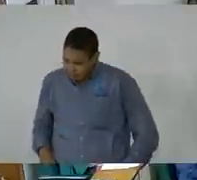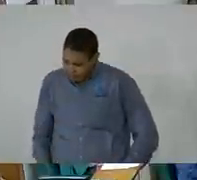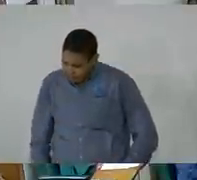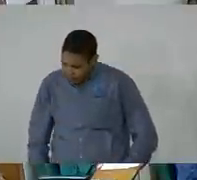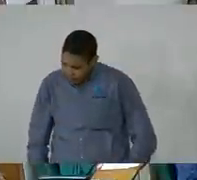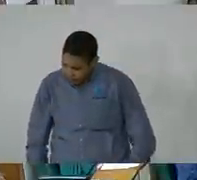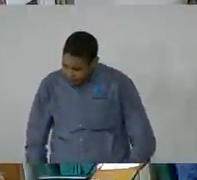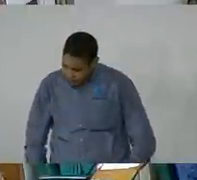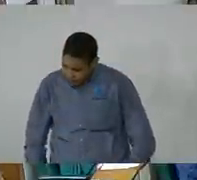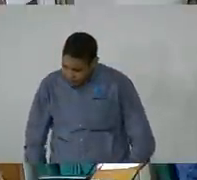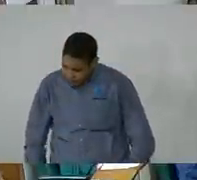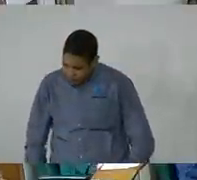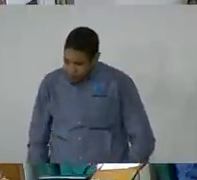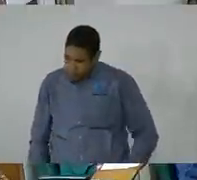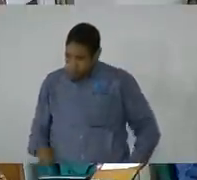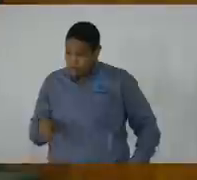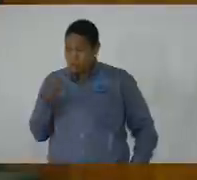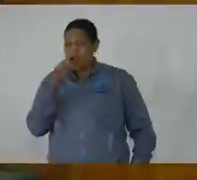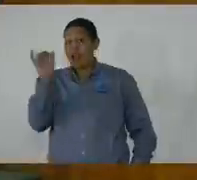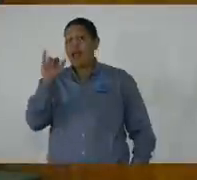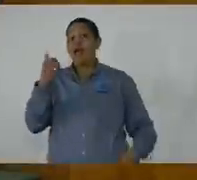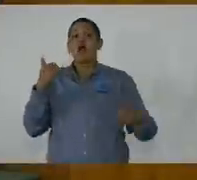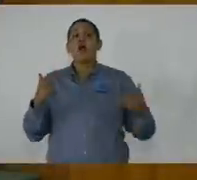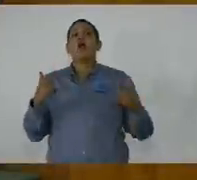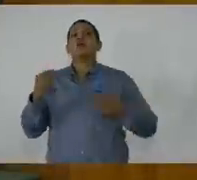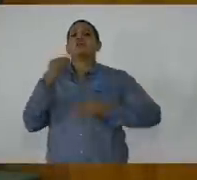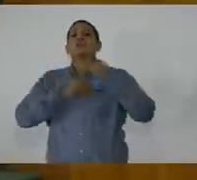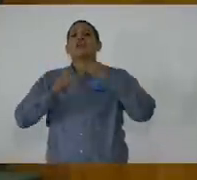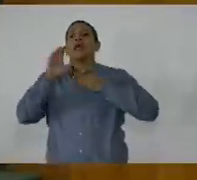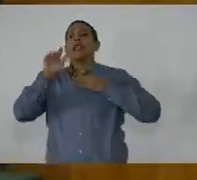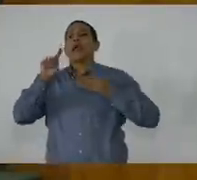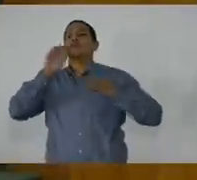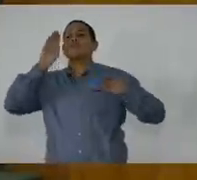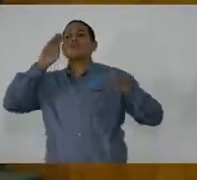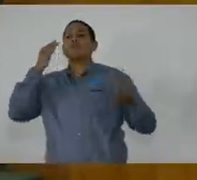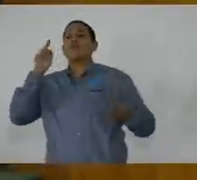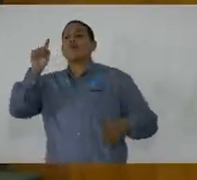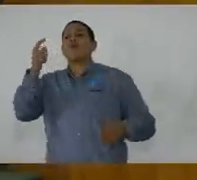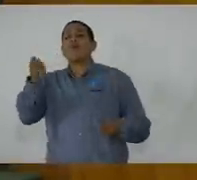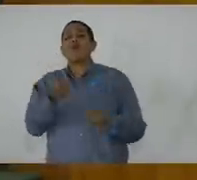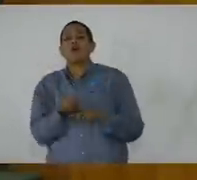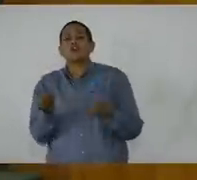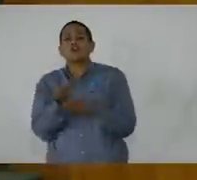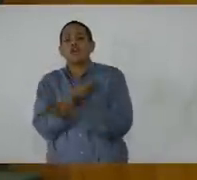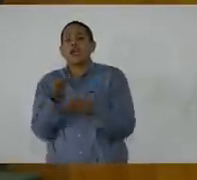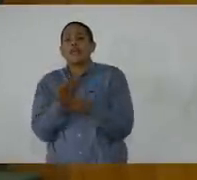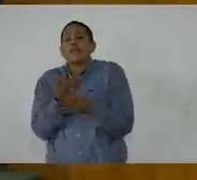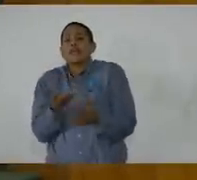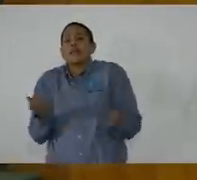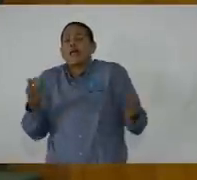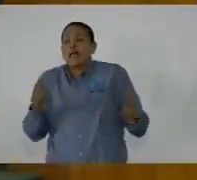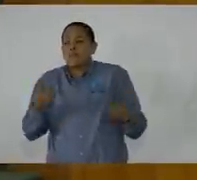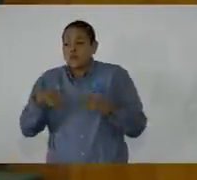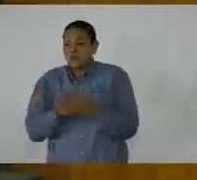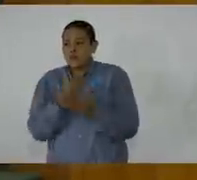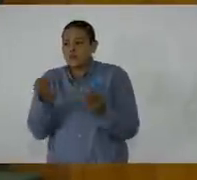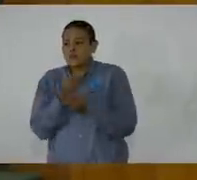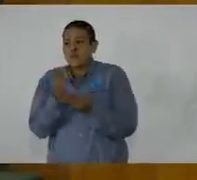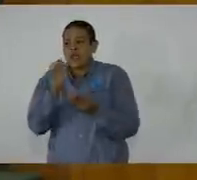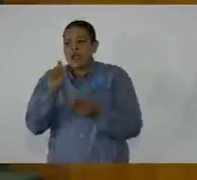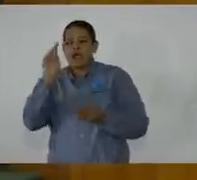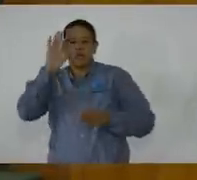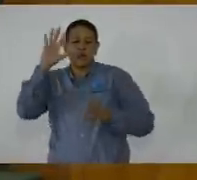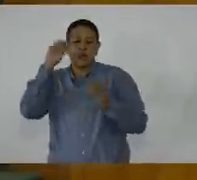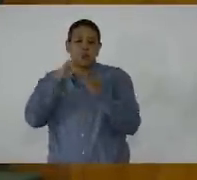unlike Madam Speaker, the current Trade Act, which focuses solely on trading goods, the new Trade Act will